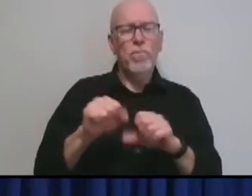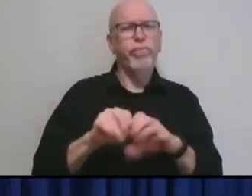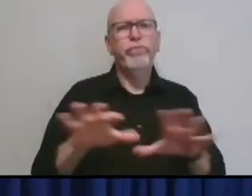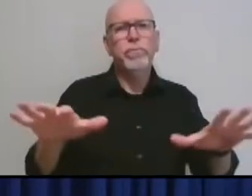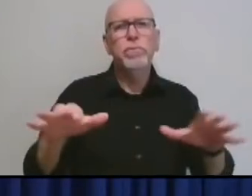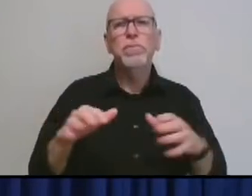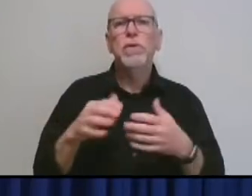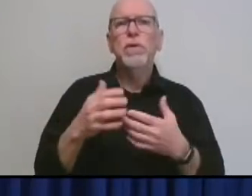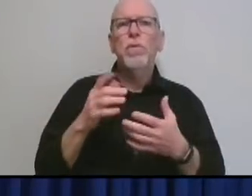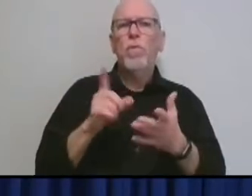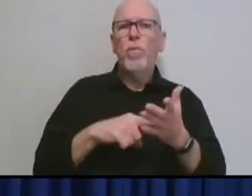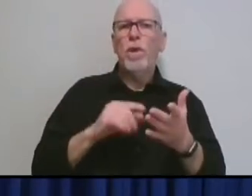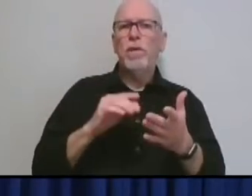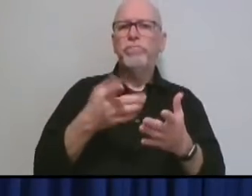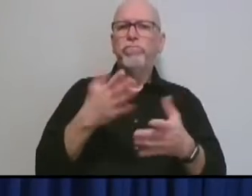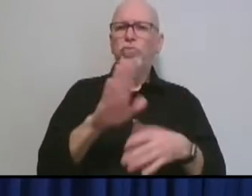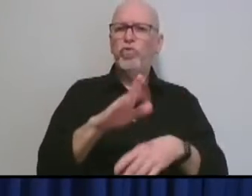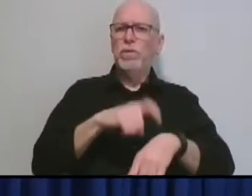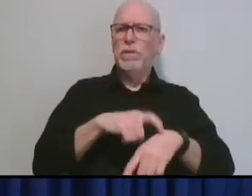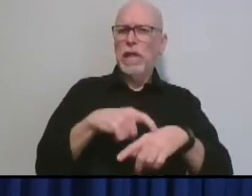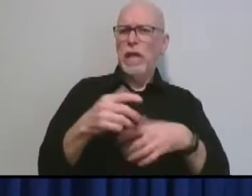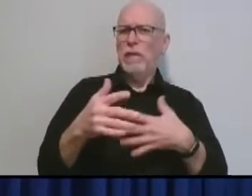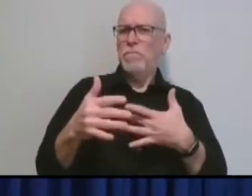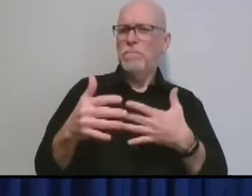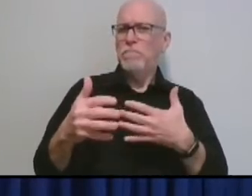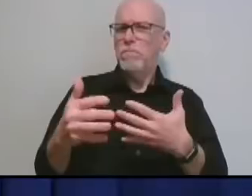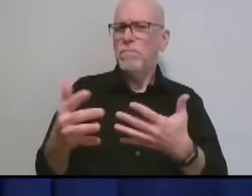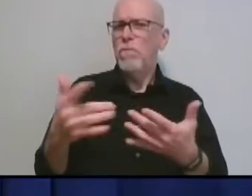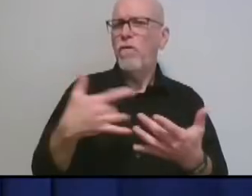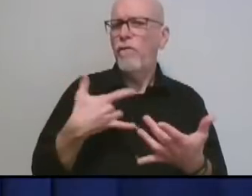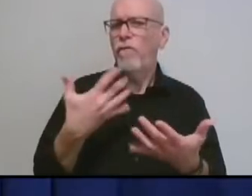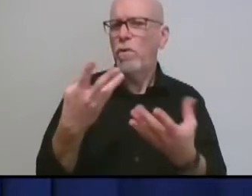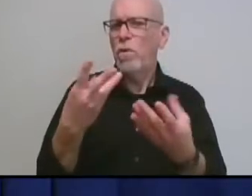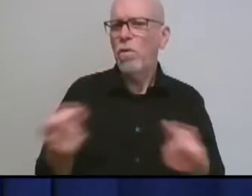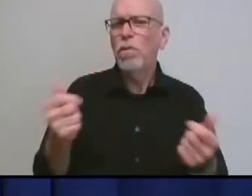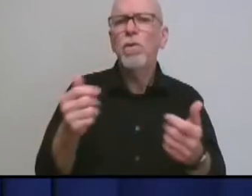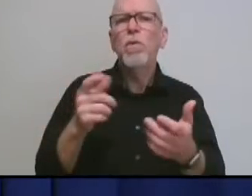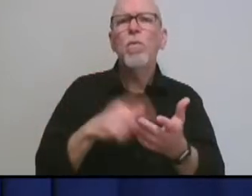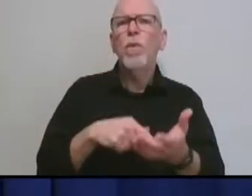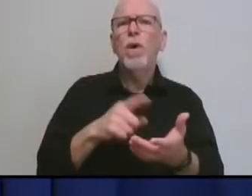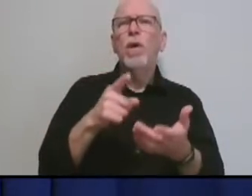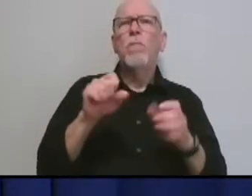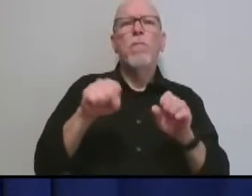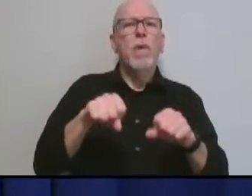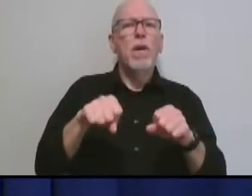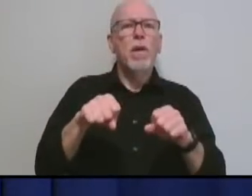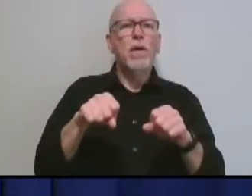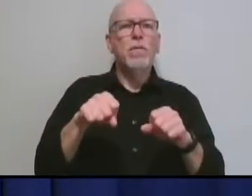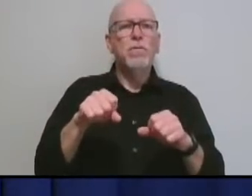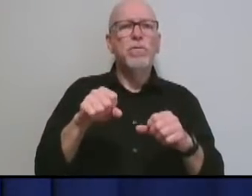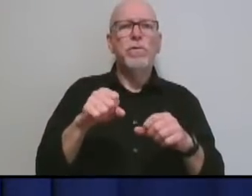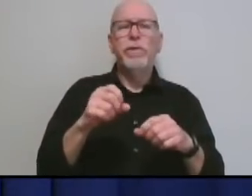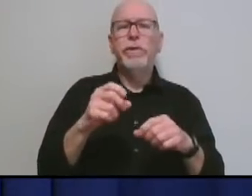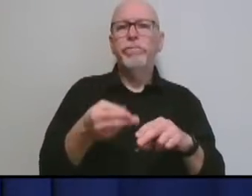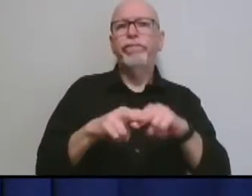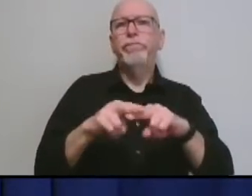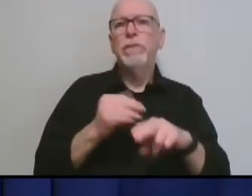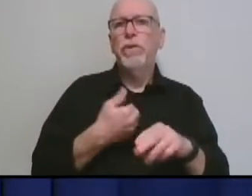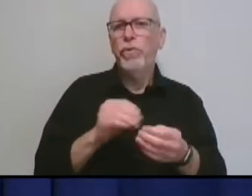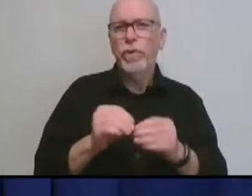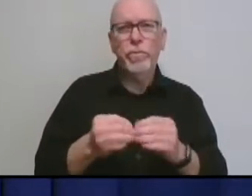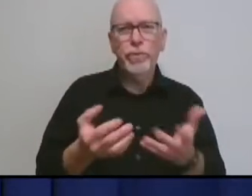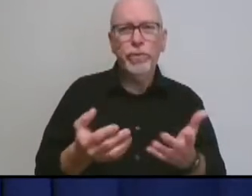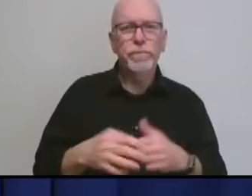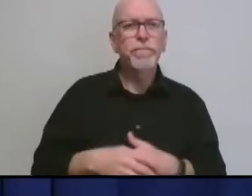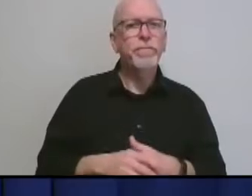be the timeline if that's going to happen? When would we look for a potential bump in our numbers? Right. So we